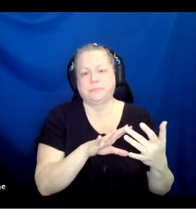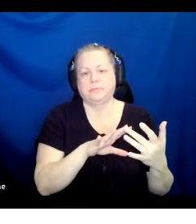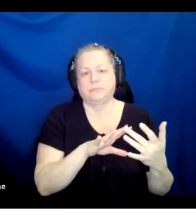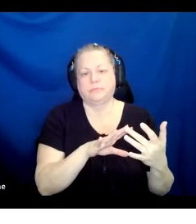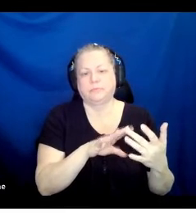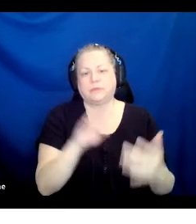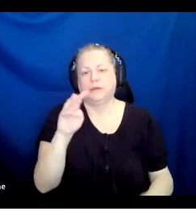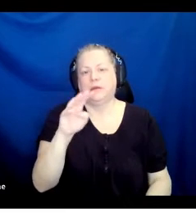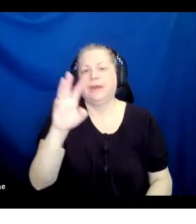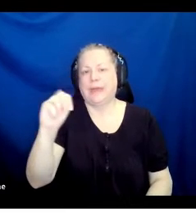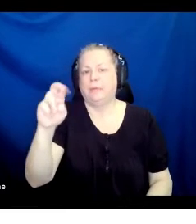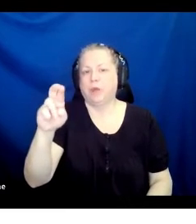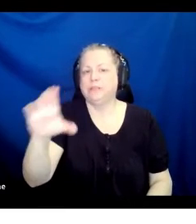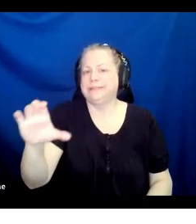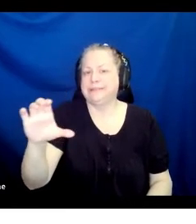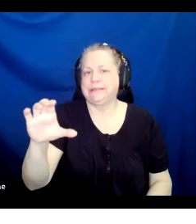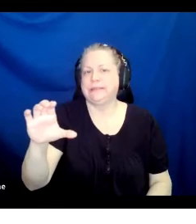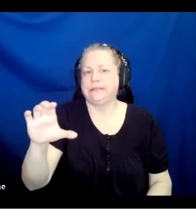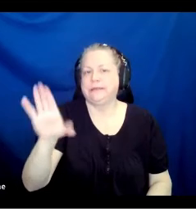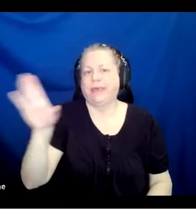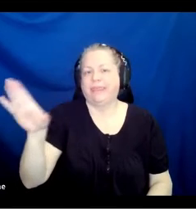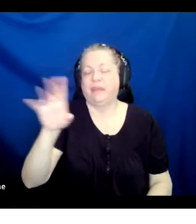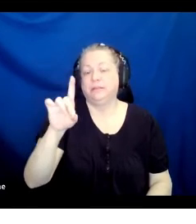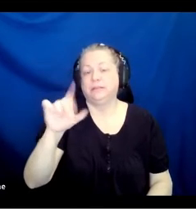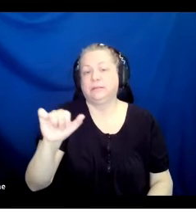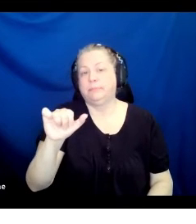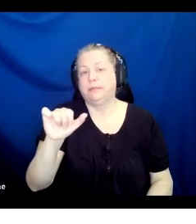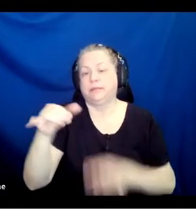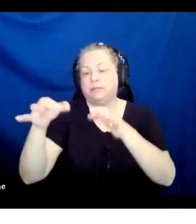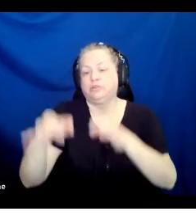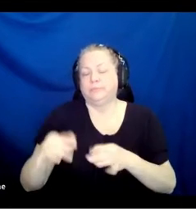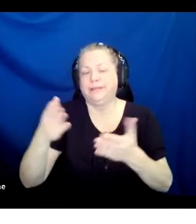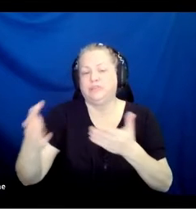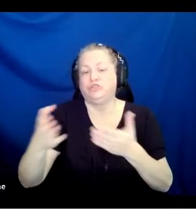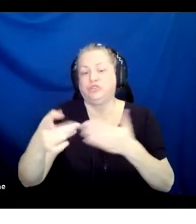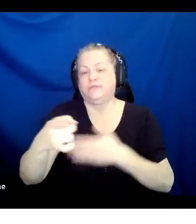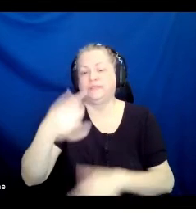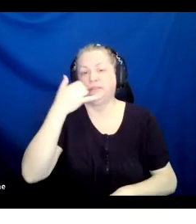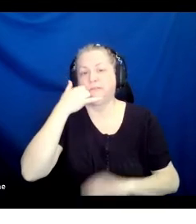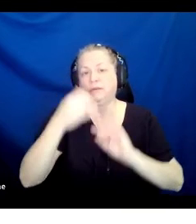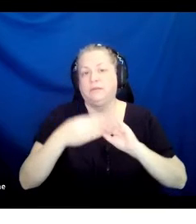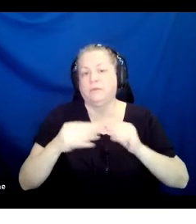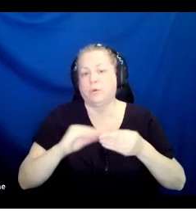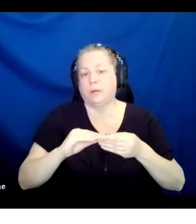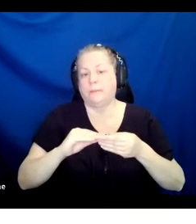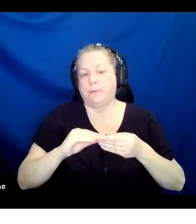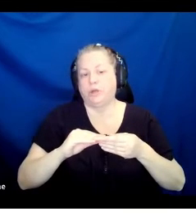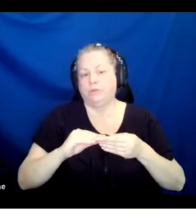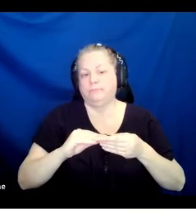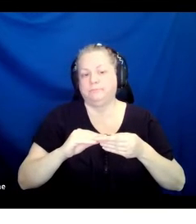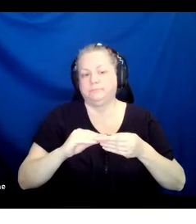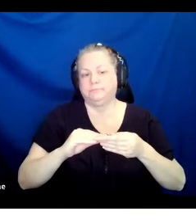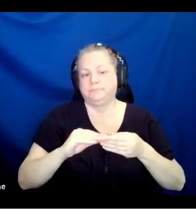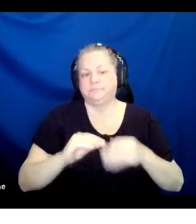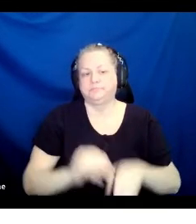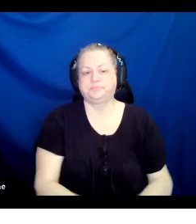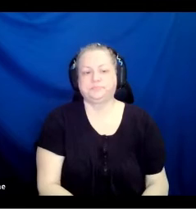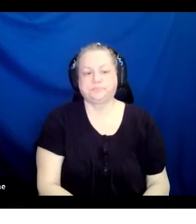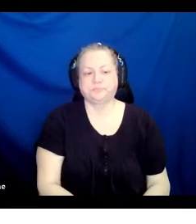Massachusetts Rehab Commission's Disability Determination Services number here, listed here at the bottom of the